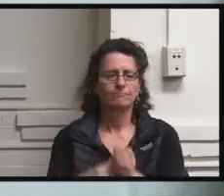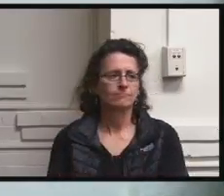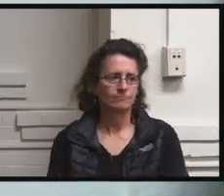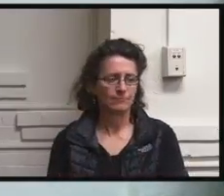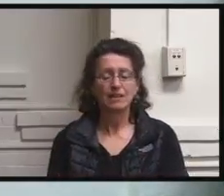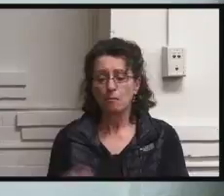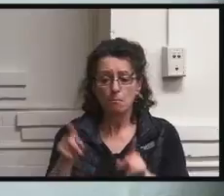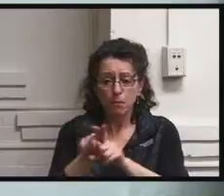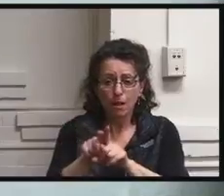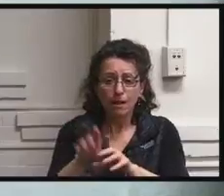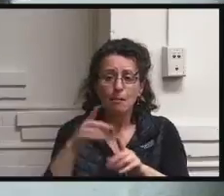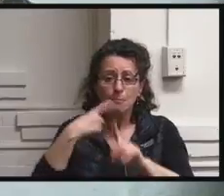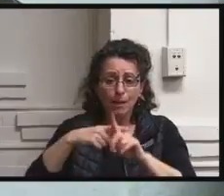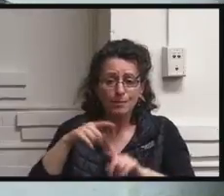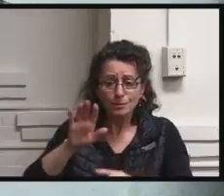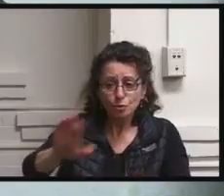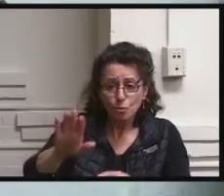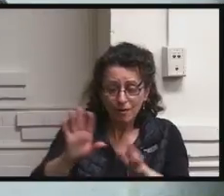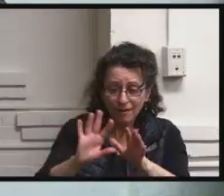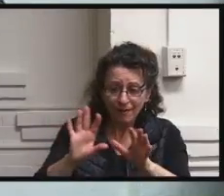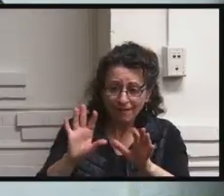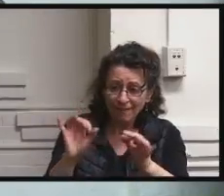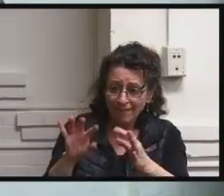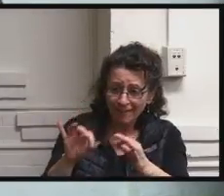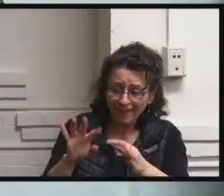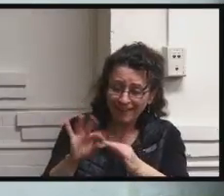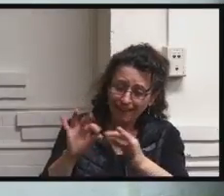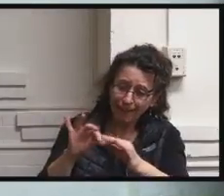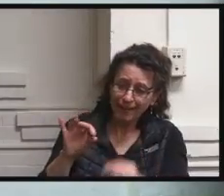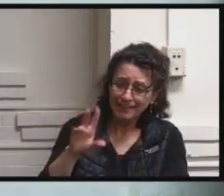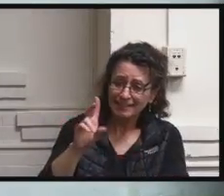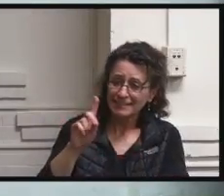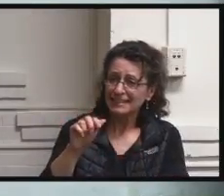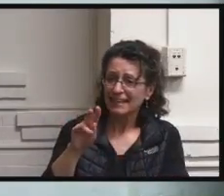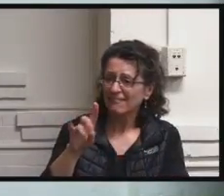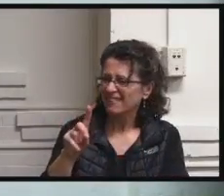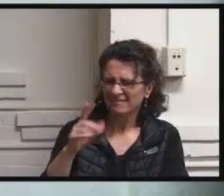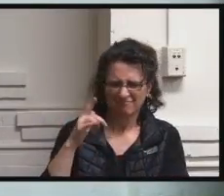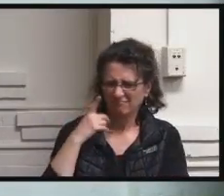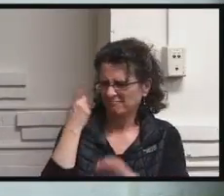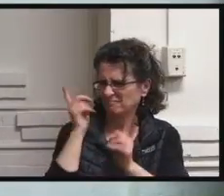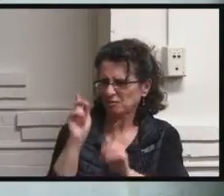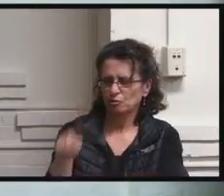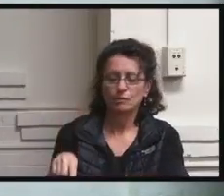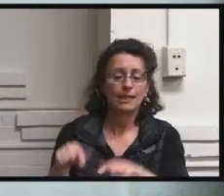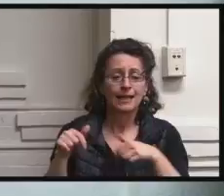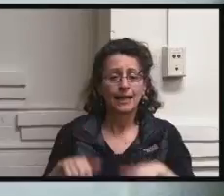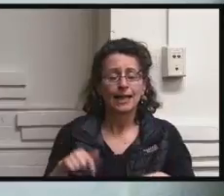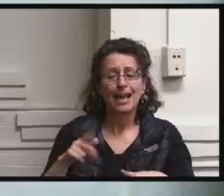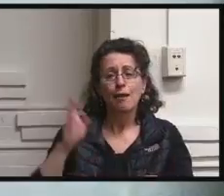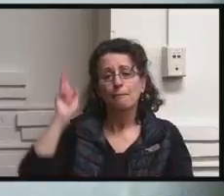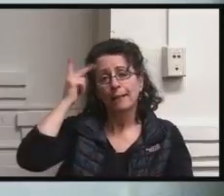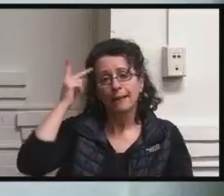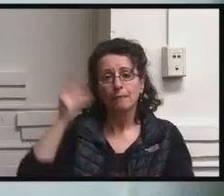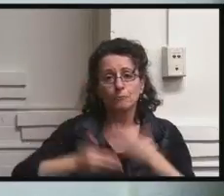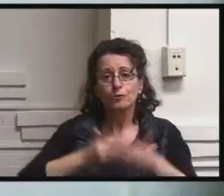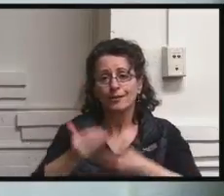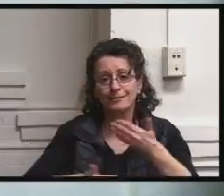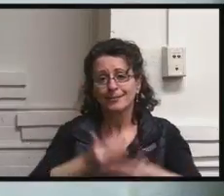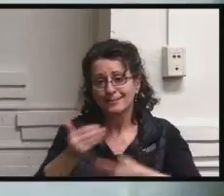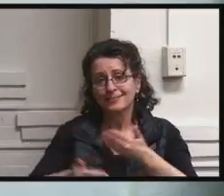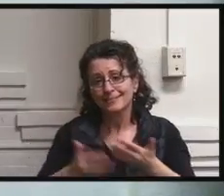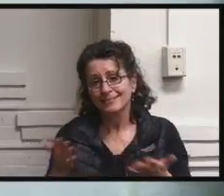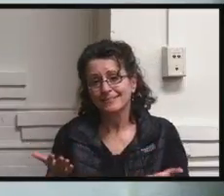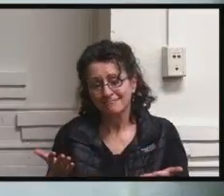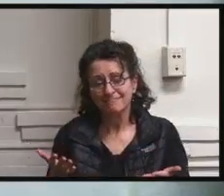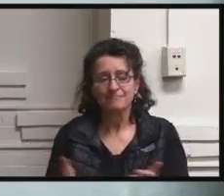and just amplify that by saying that this is essentially a political process. And the politics of this, from my way of thinking, are